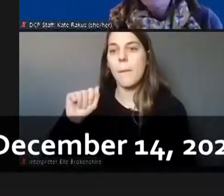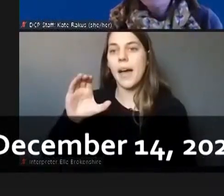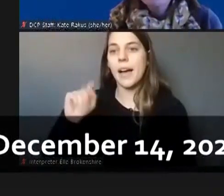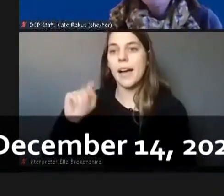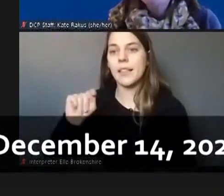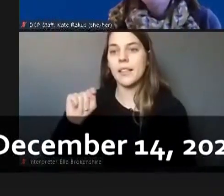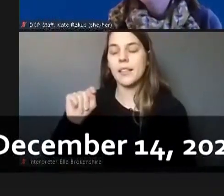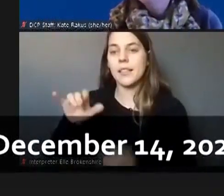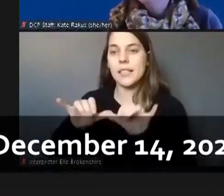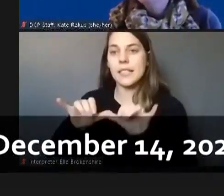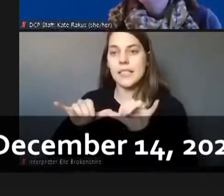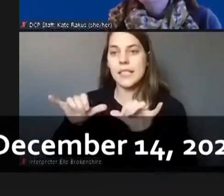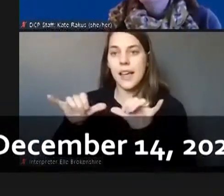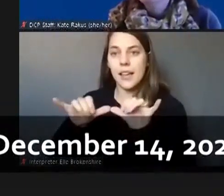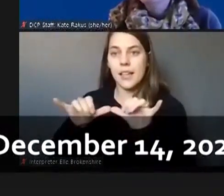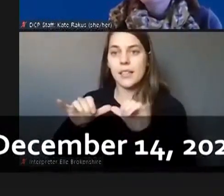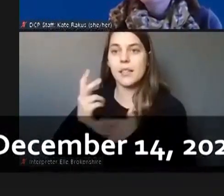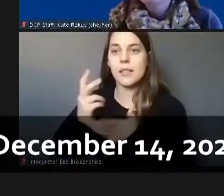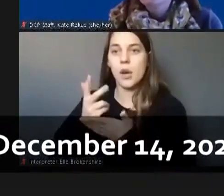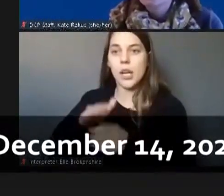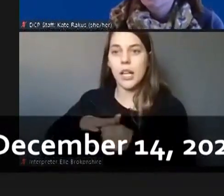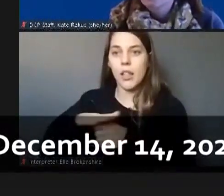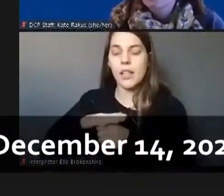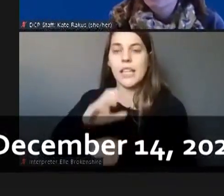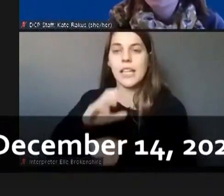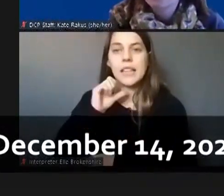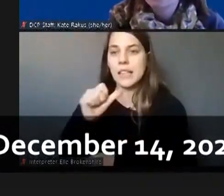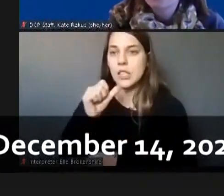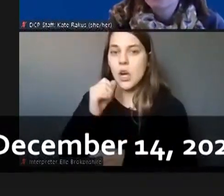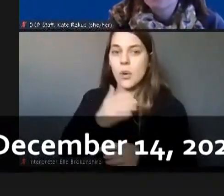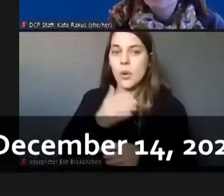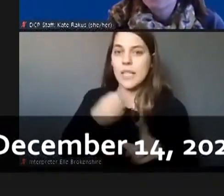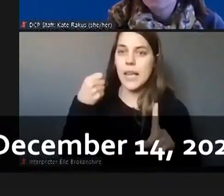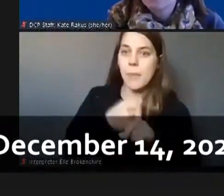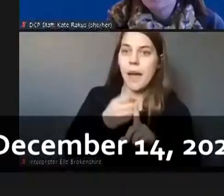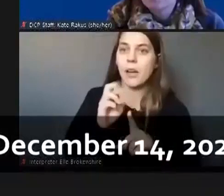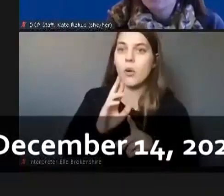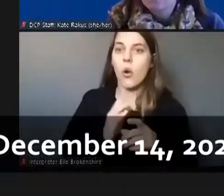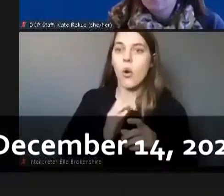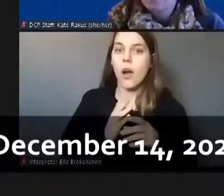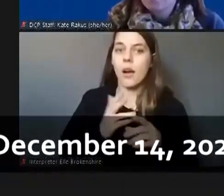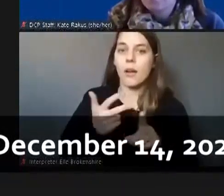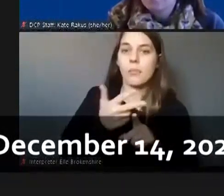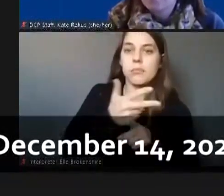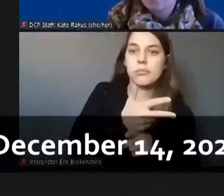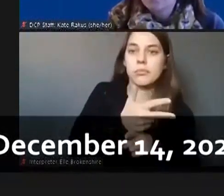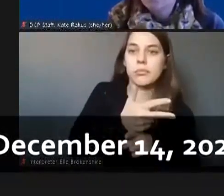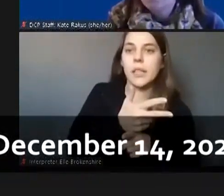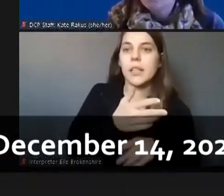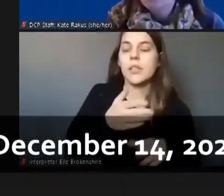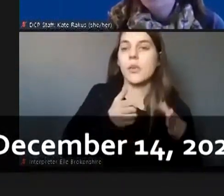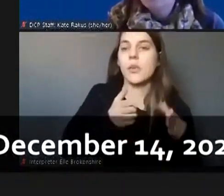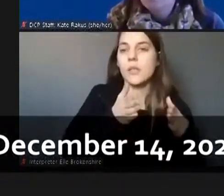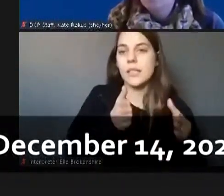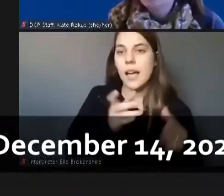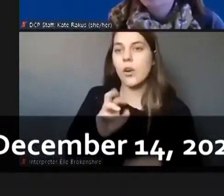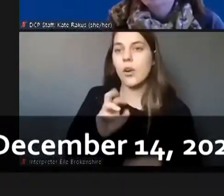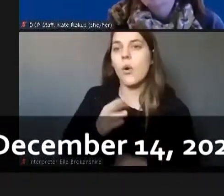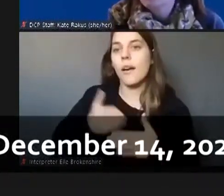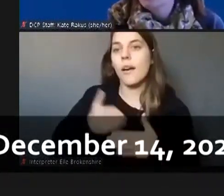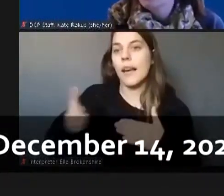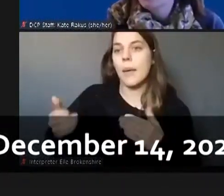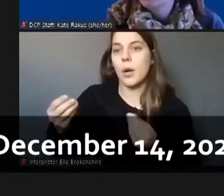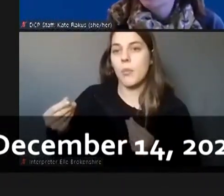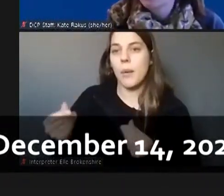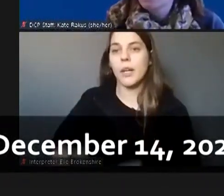and that they are not encroach on the right of way or neighboring properties. So next slide. And here it